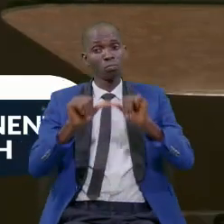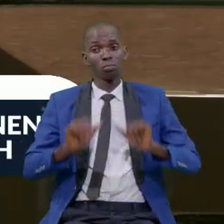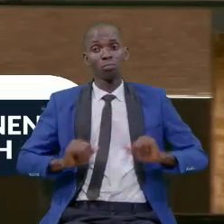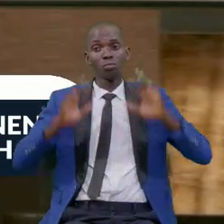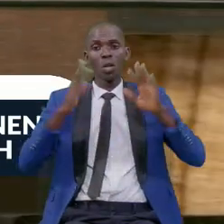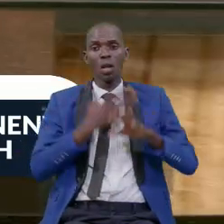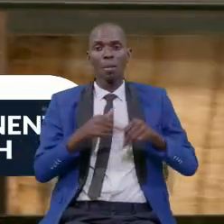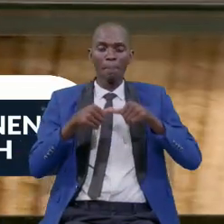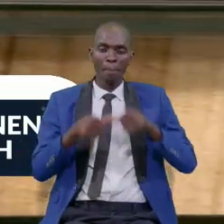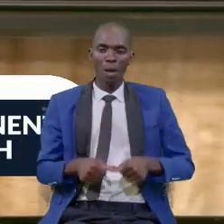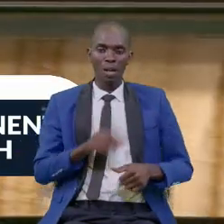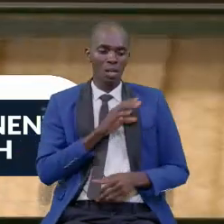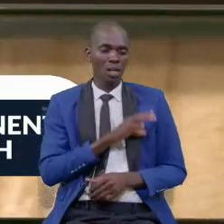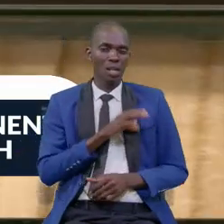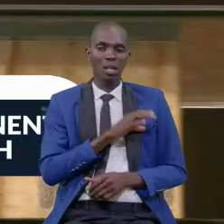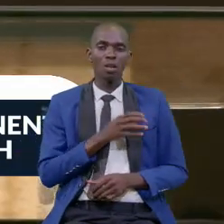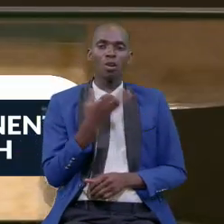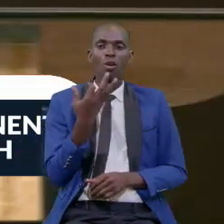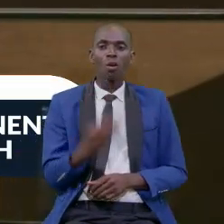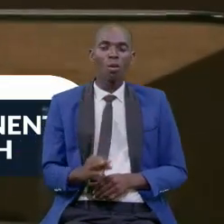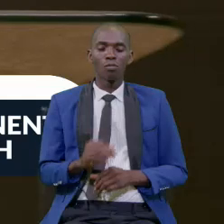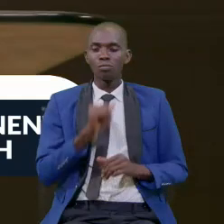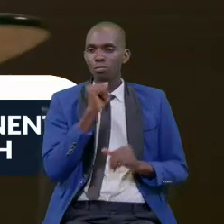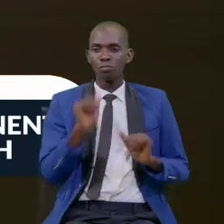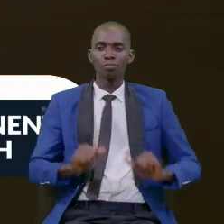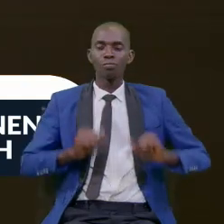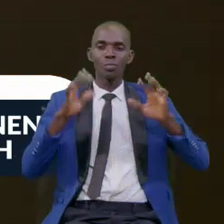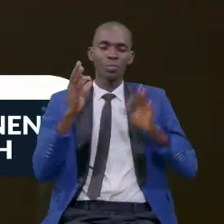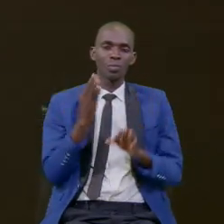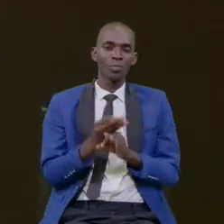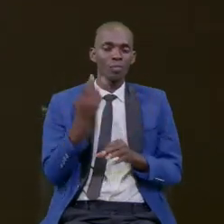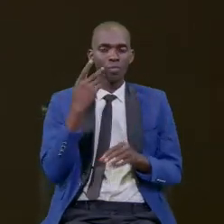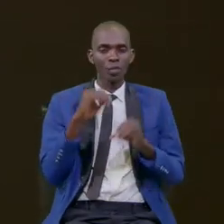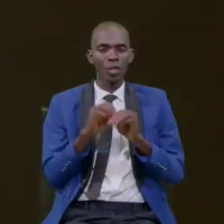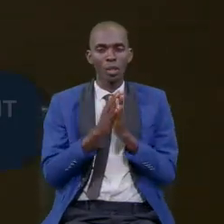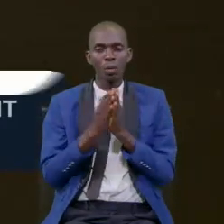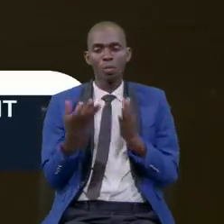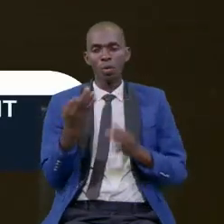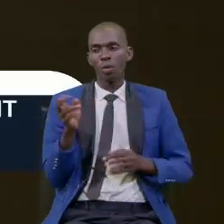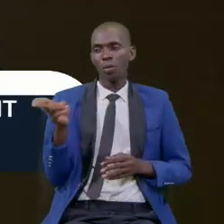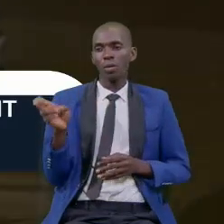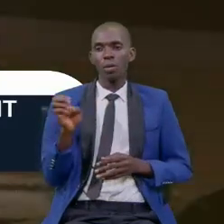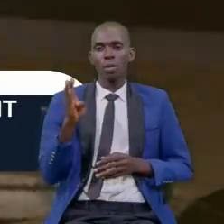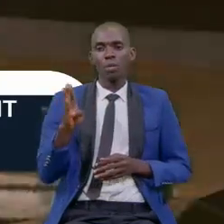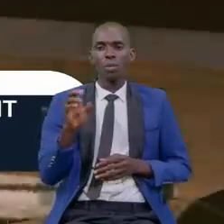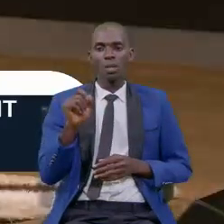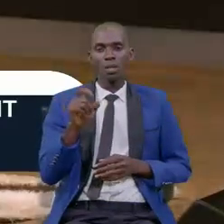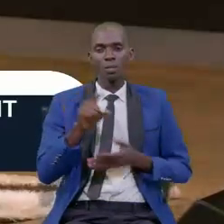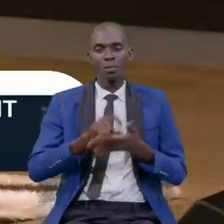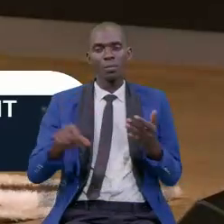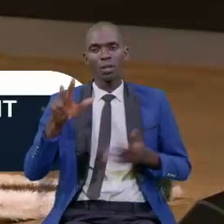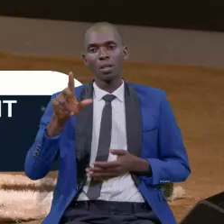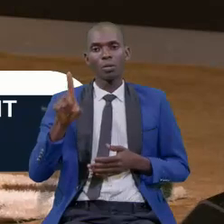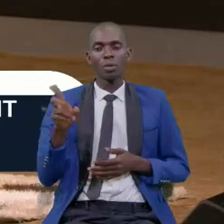of resilient faith. It tells us in Hebrews chapter 11 and verse